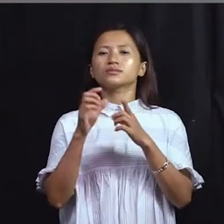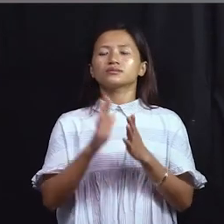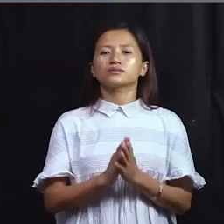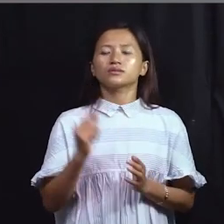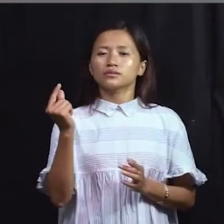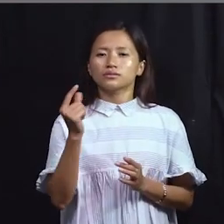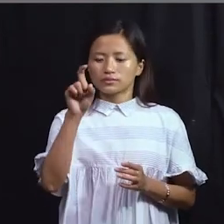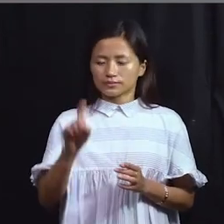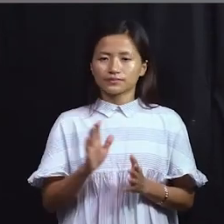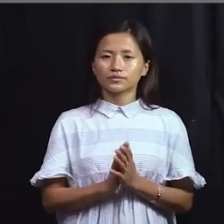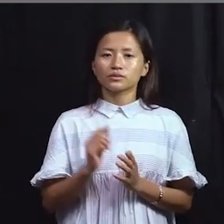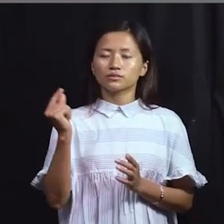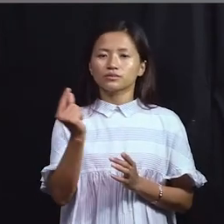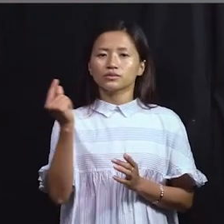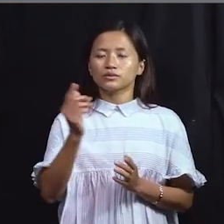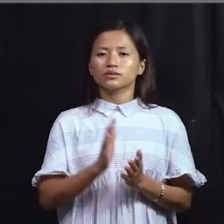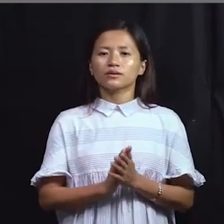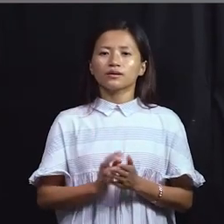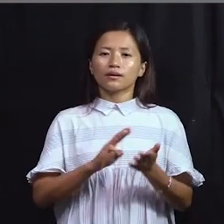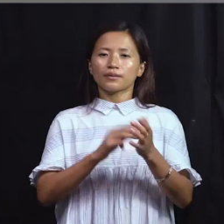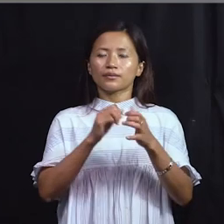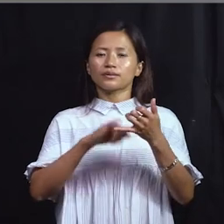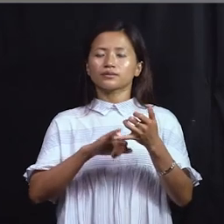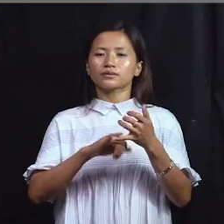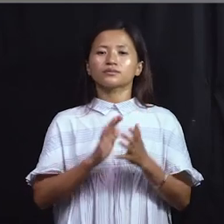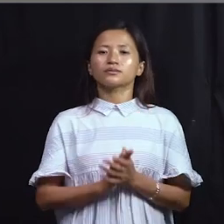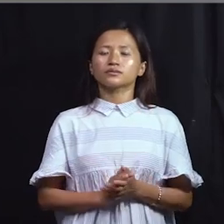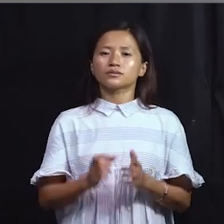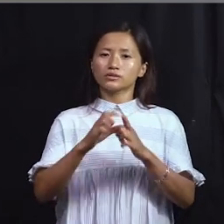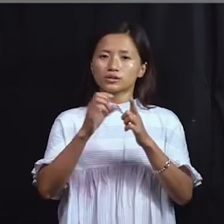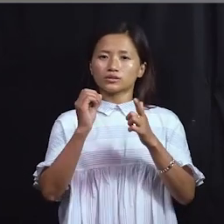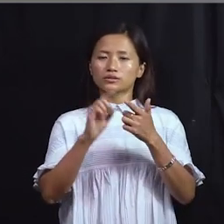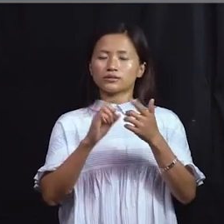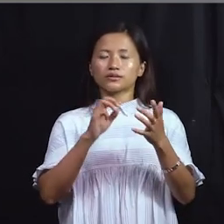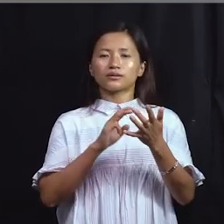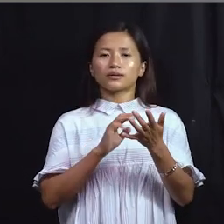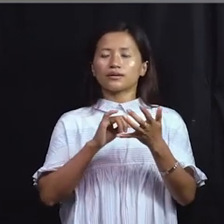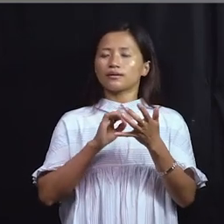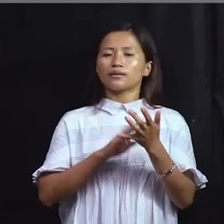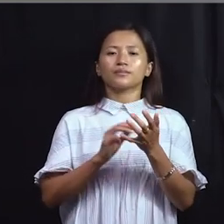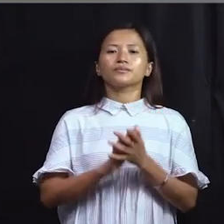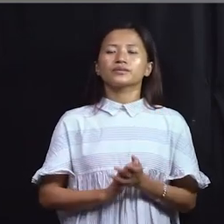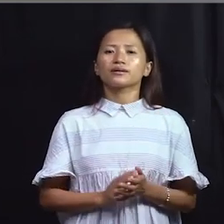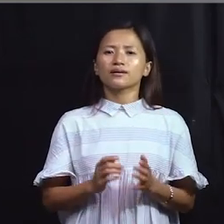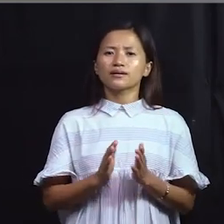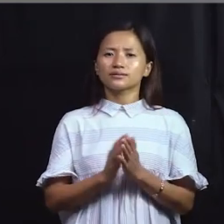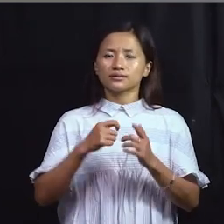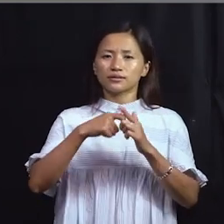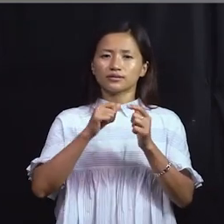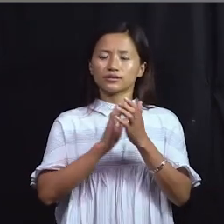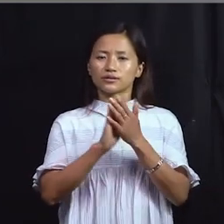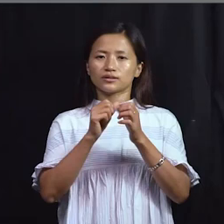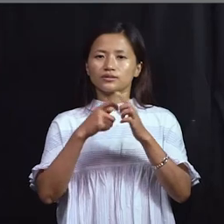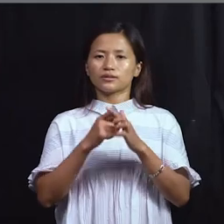produces goods and it is used by the masses in the domestic country. In India, have you heard khadi? Khadi